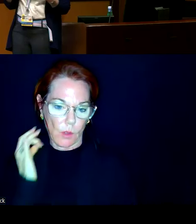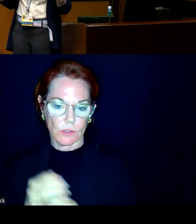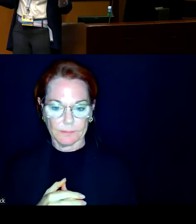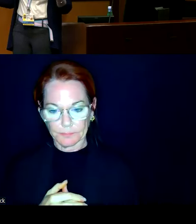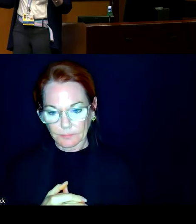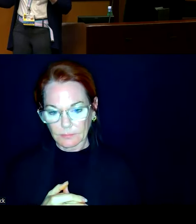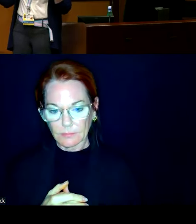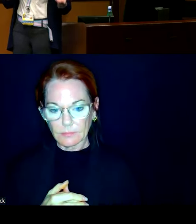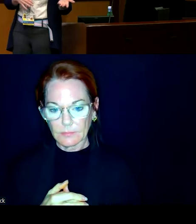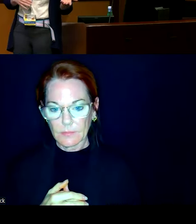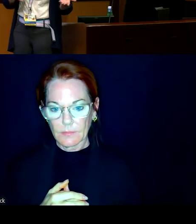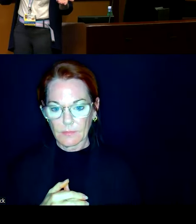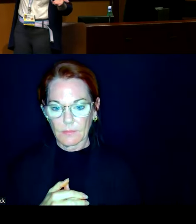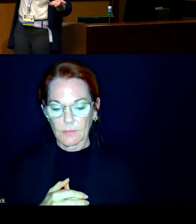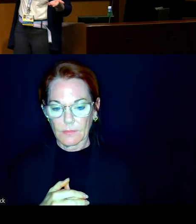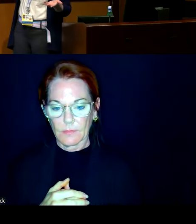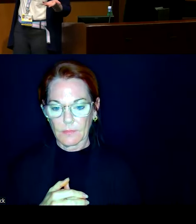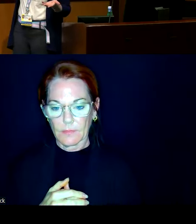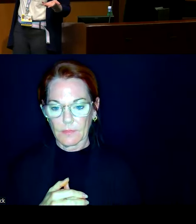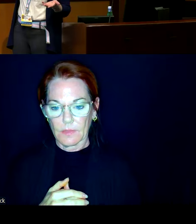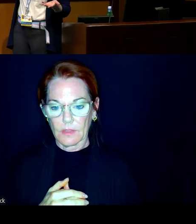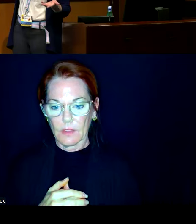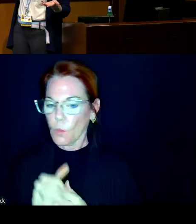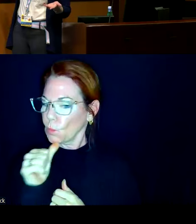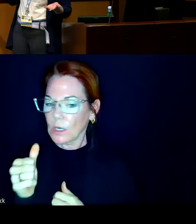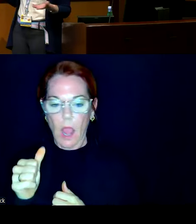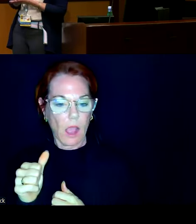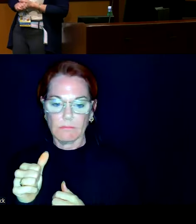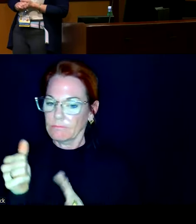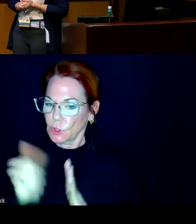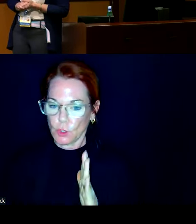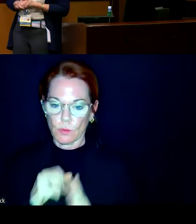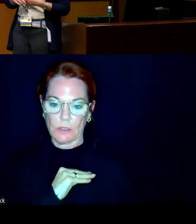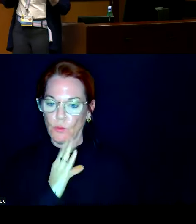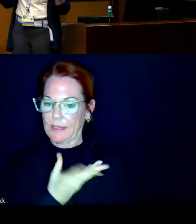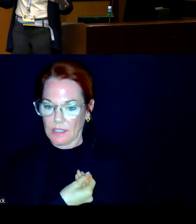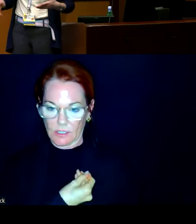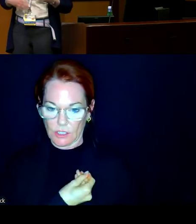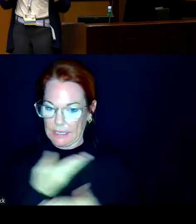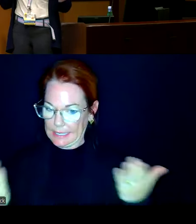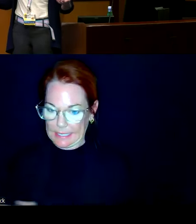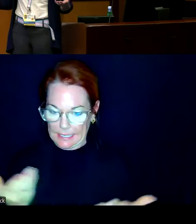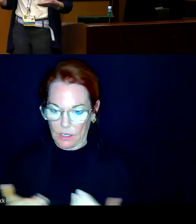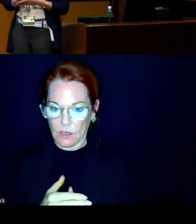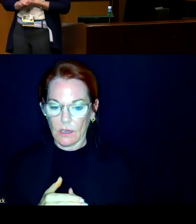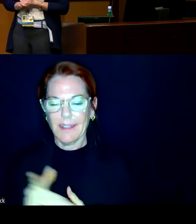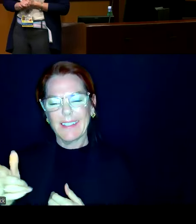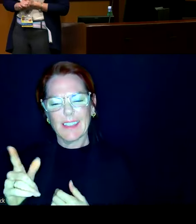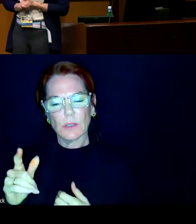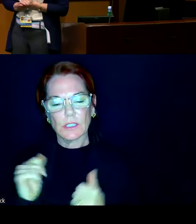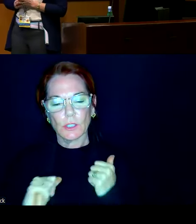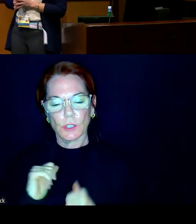even here, one of our providers had a highly edited clip of them on the Tucker Carlson show, essentially suggesting that we